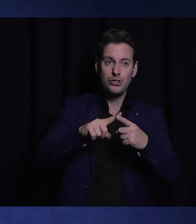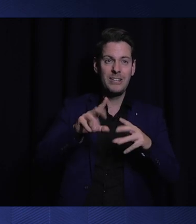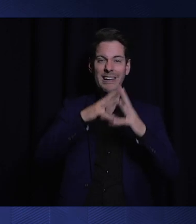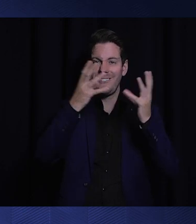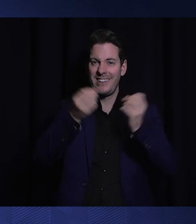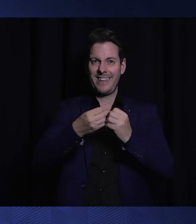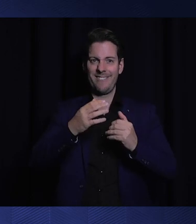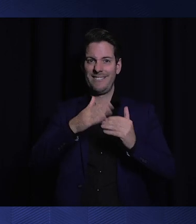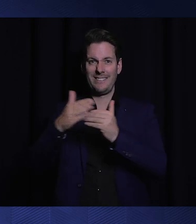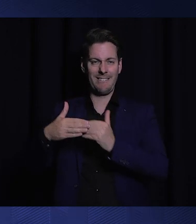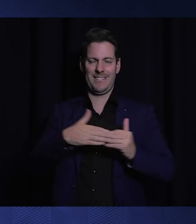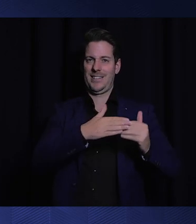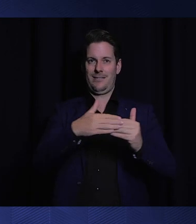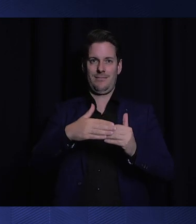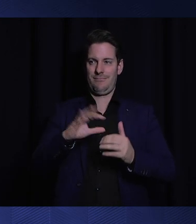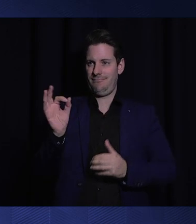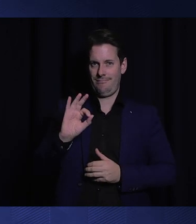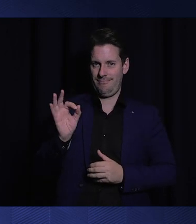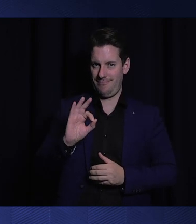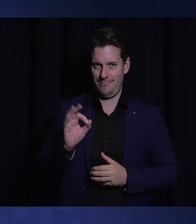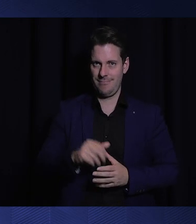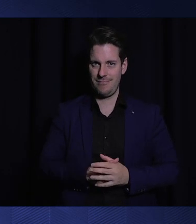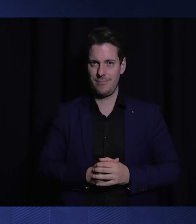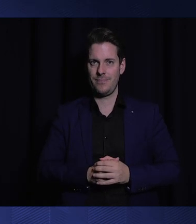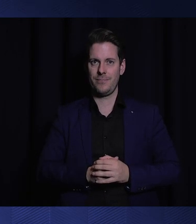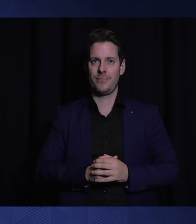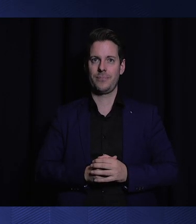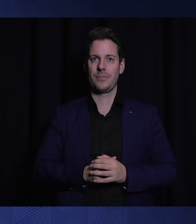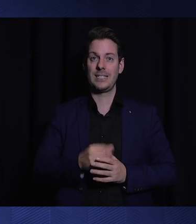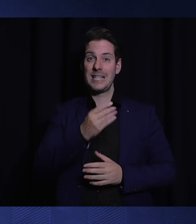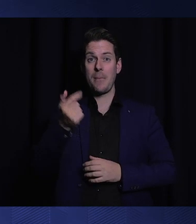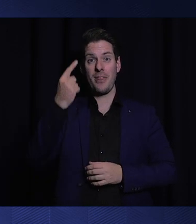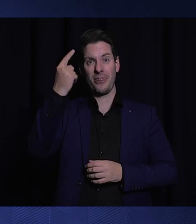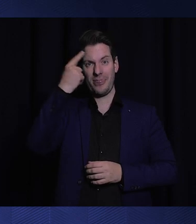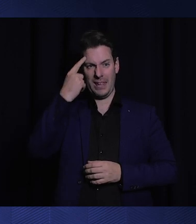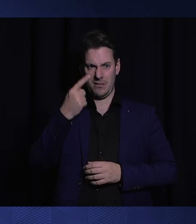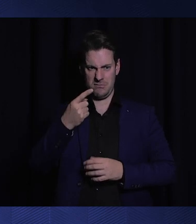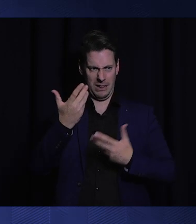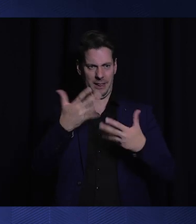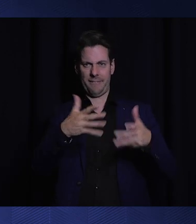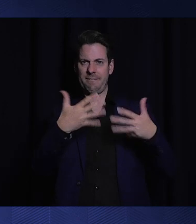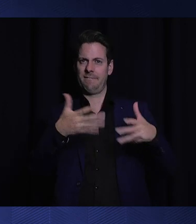be an integral part of the efforts in disaster risk reduction.